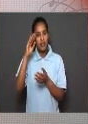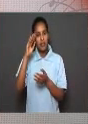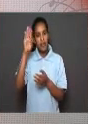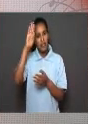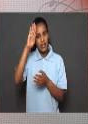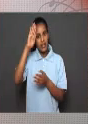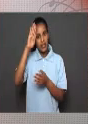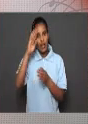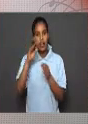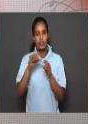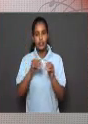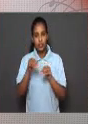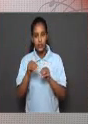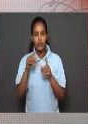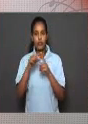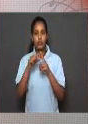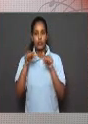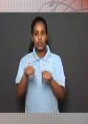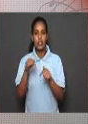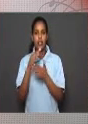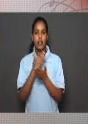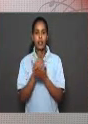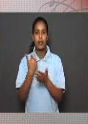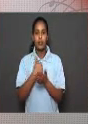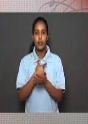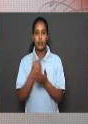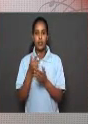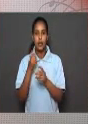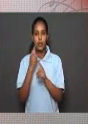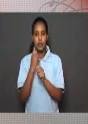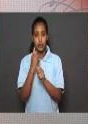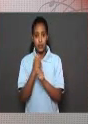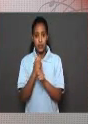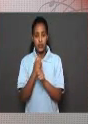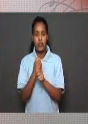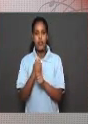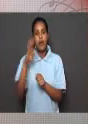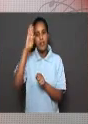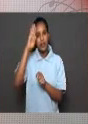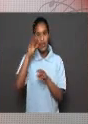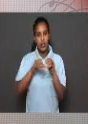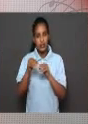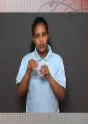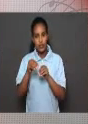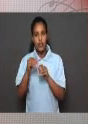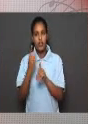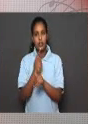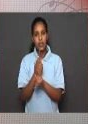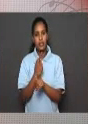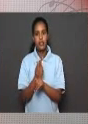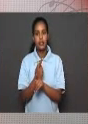action. In today's lesson, we will demonstrate the buffer action that takes